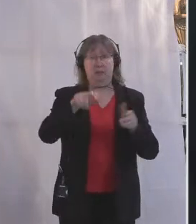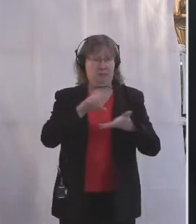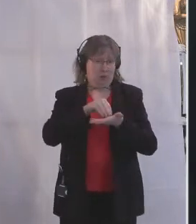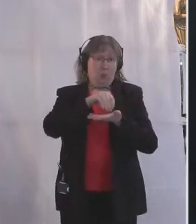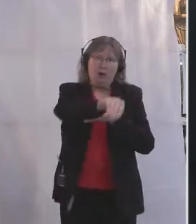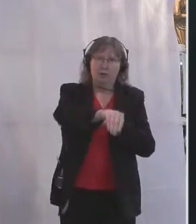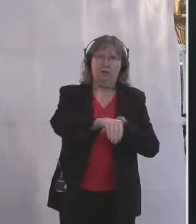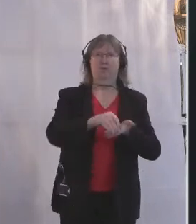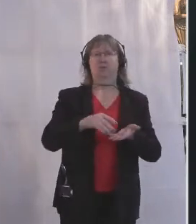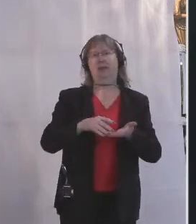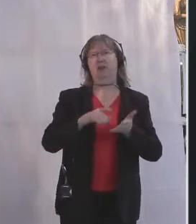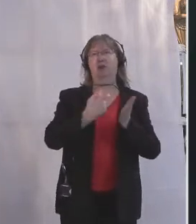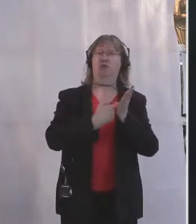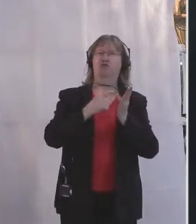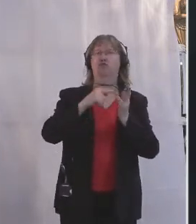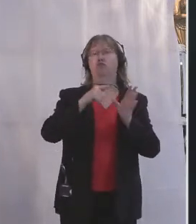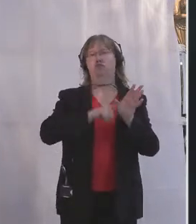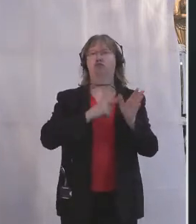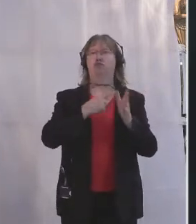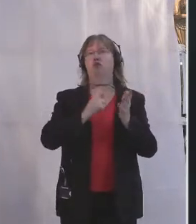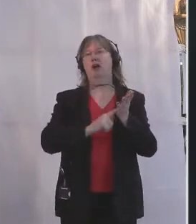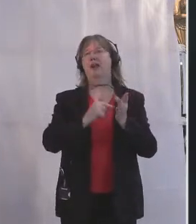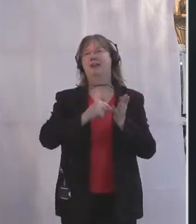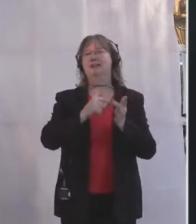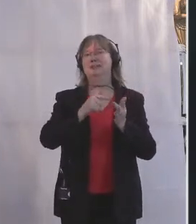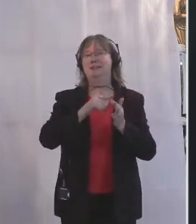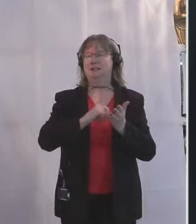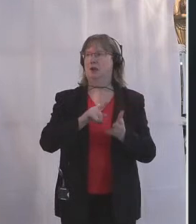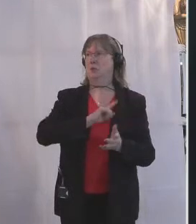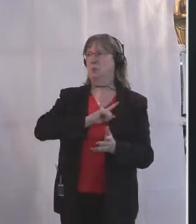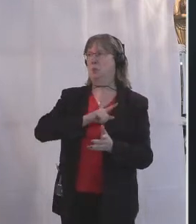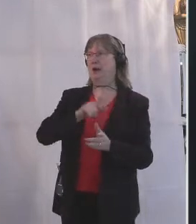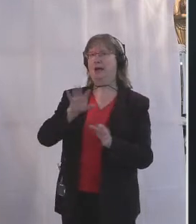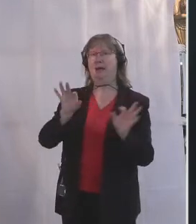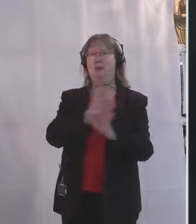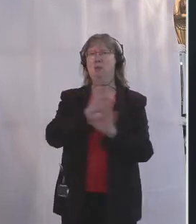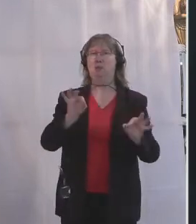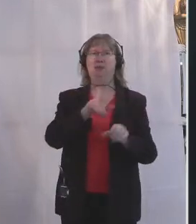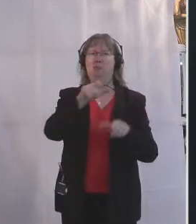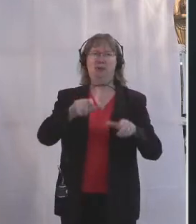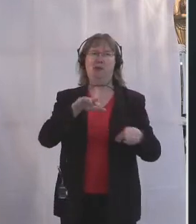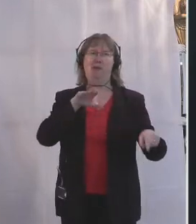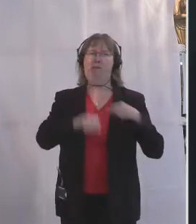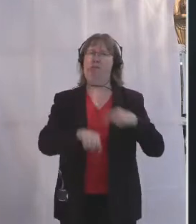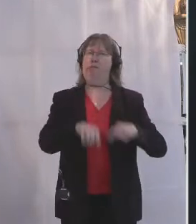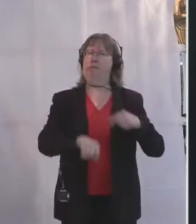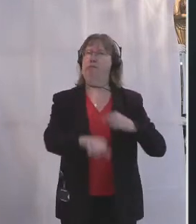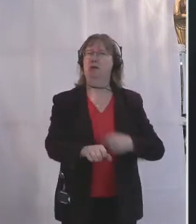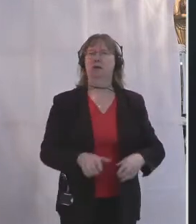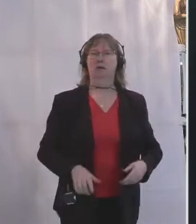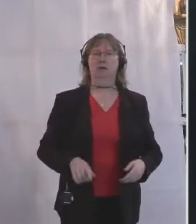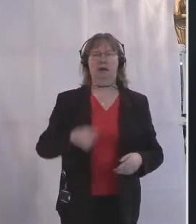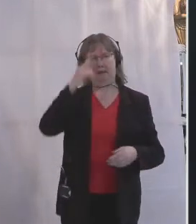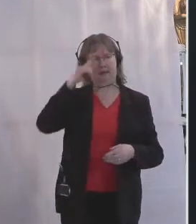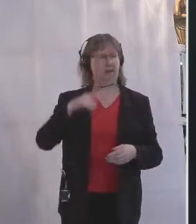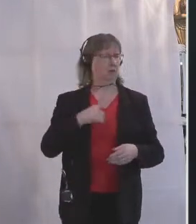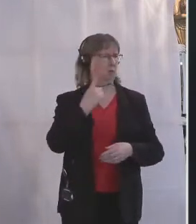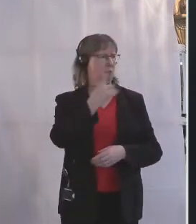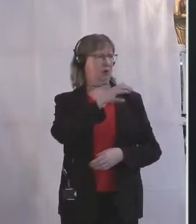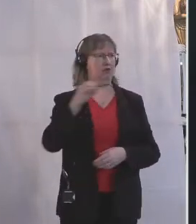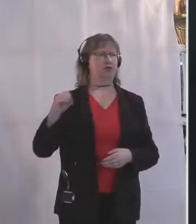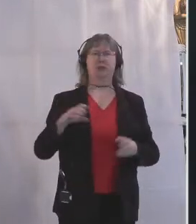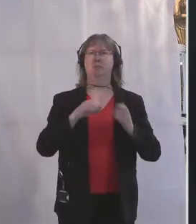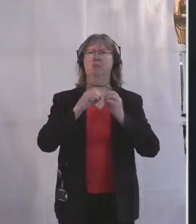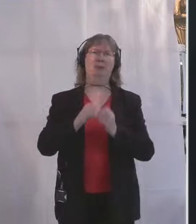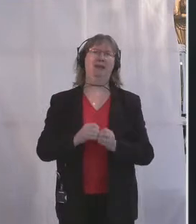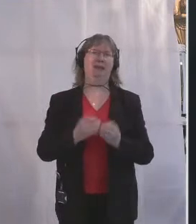for their work. The music industry has often been a victim of technology, and I think there's about a $100 billion